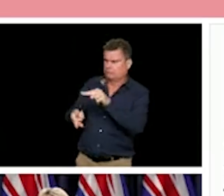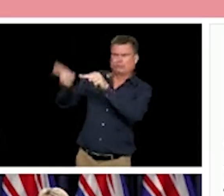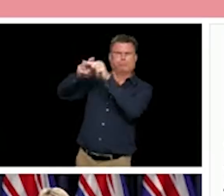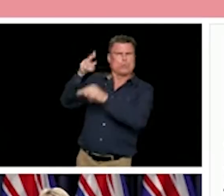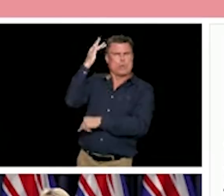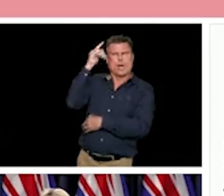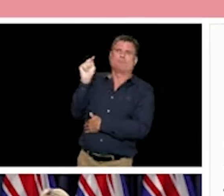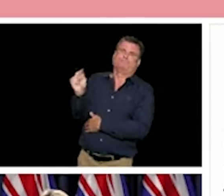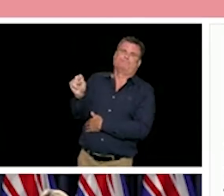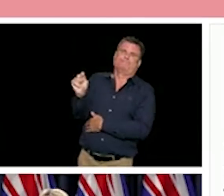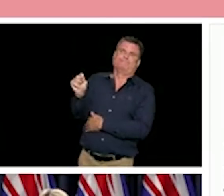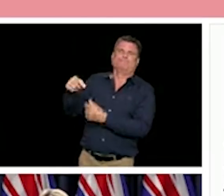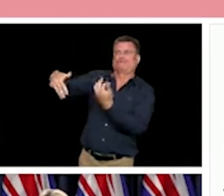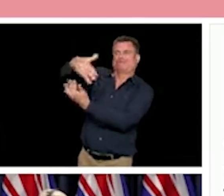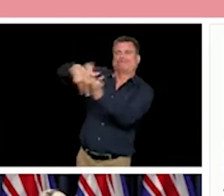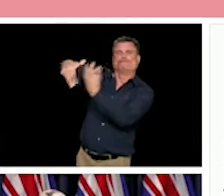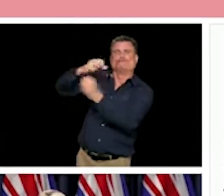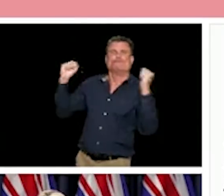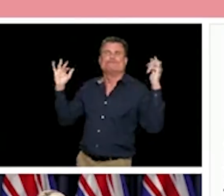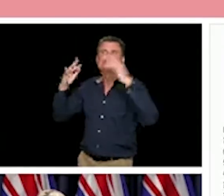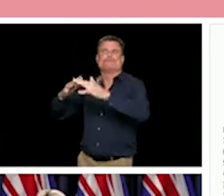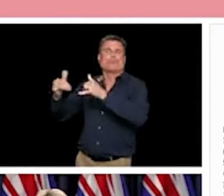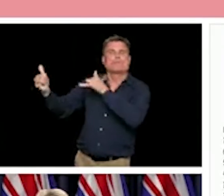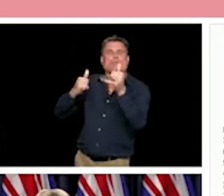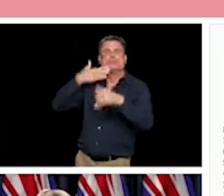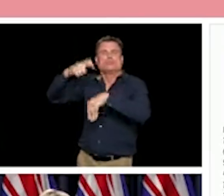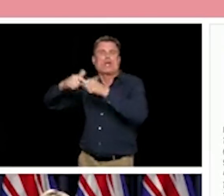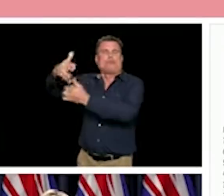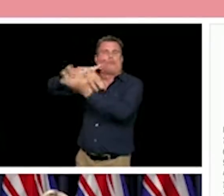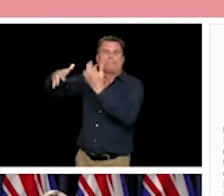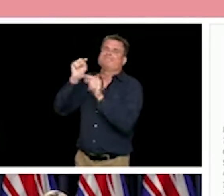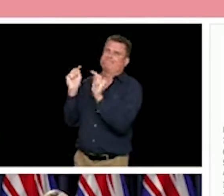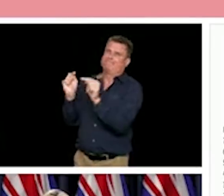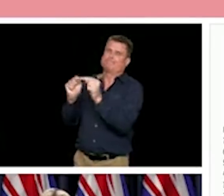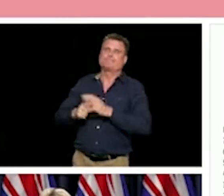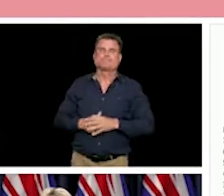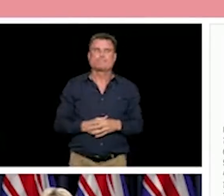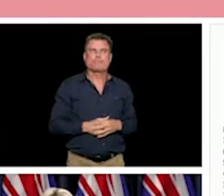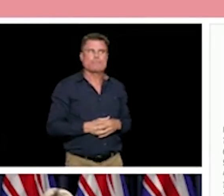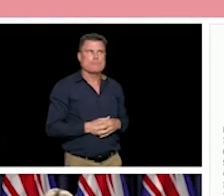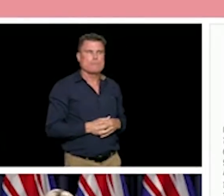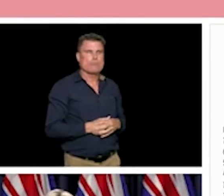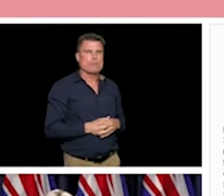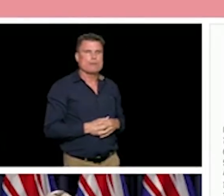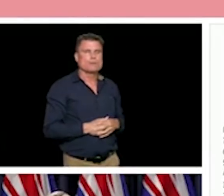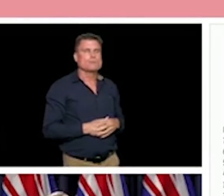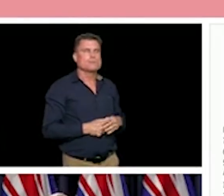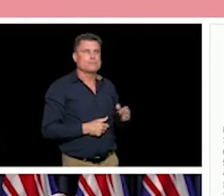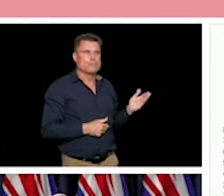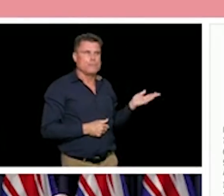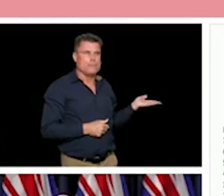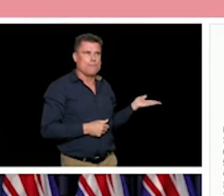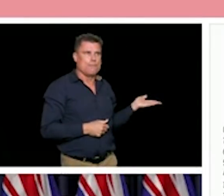with people gathering and having social connections where this virus can be transmitted quite easily.